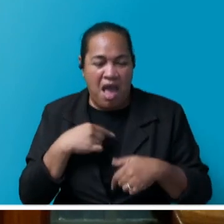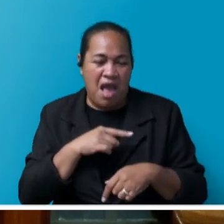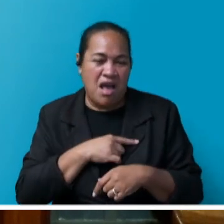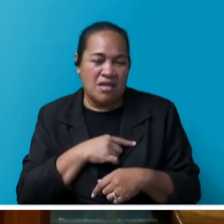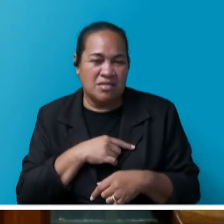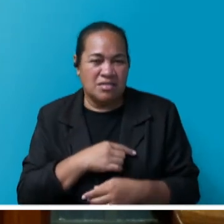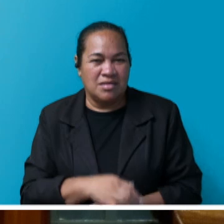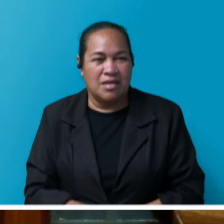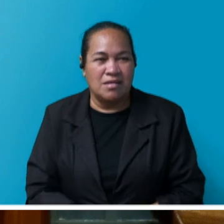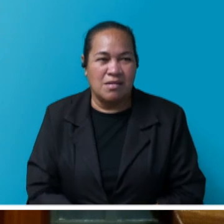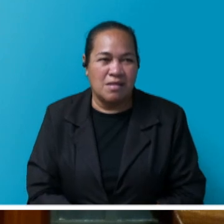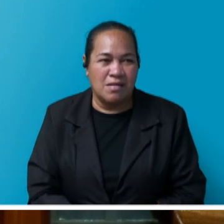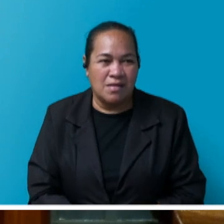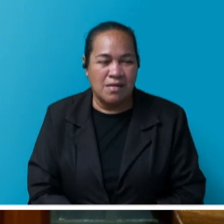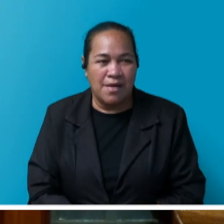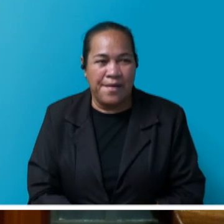our people.